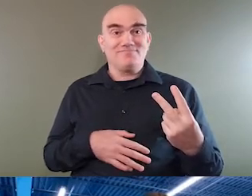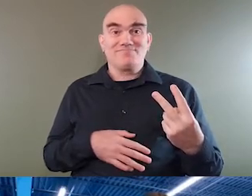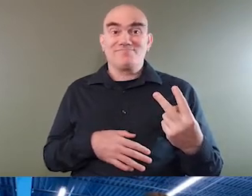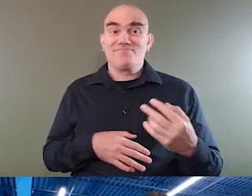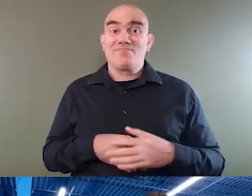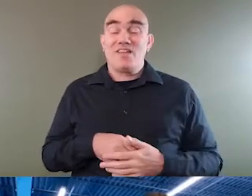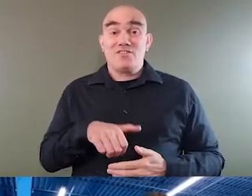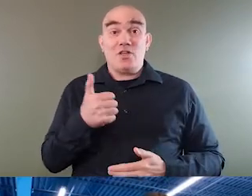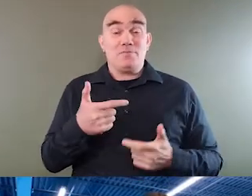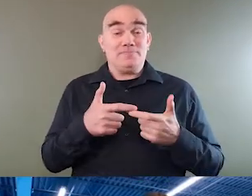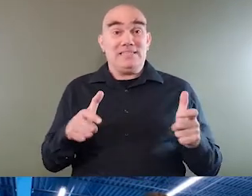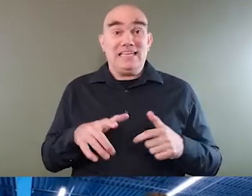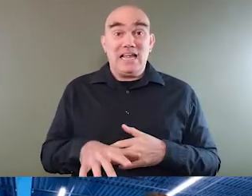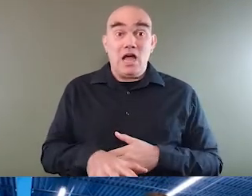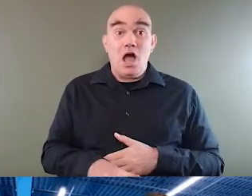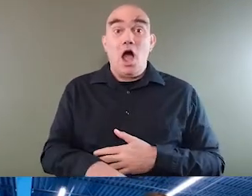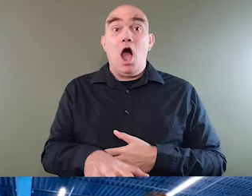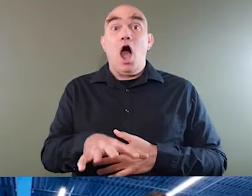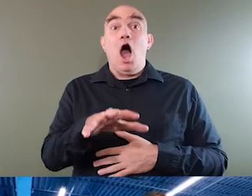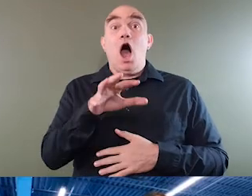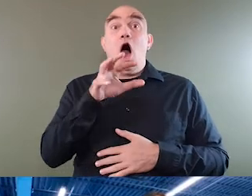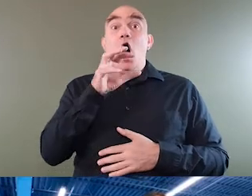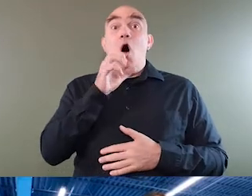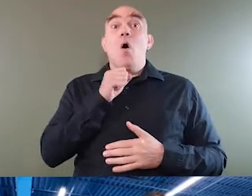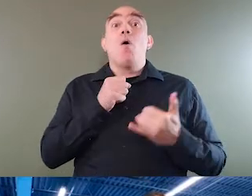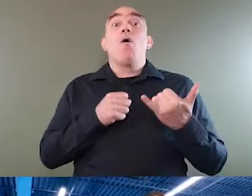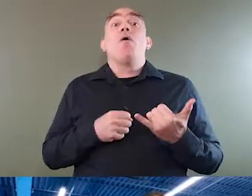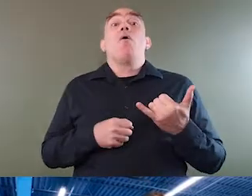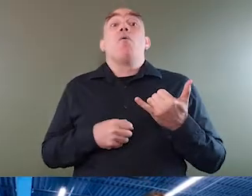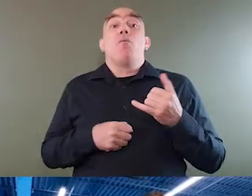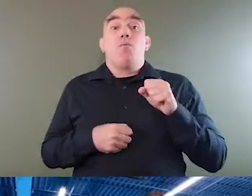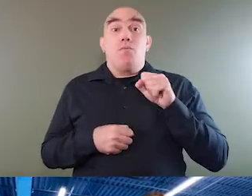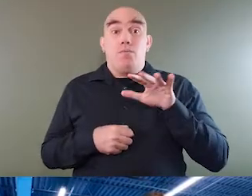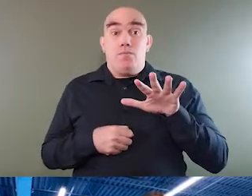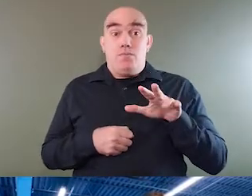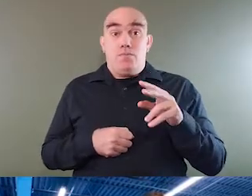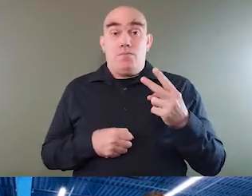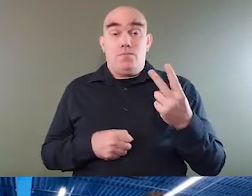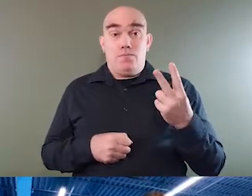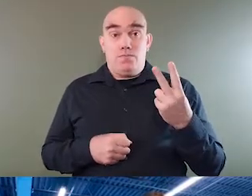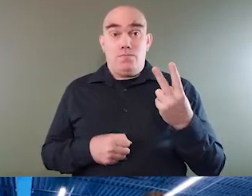2, 3, 4, 5, 6, 7, 8, 9, 10, 11, 12. Another big inhale. Blow.